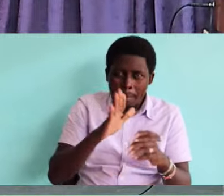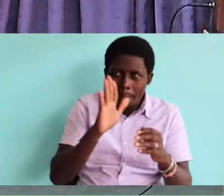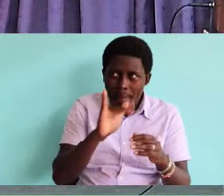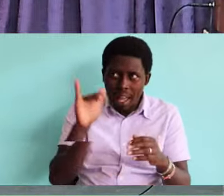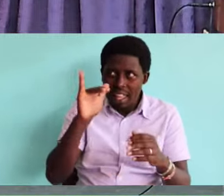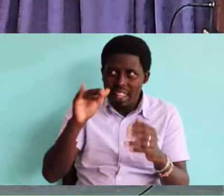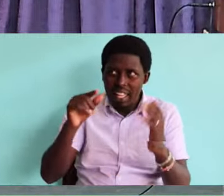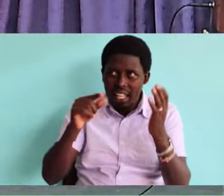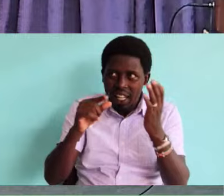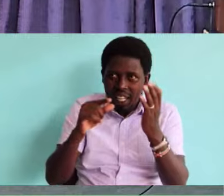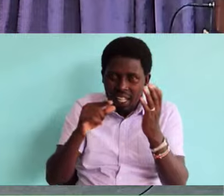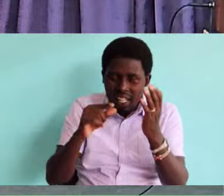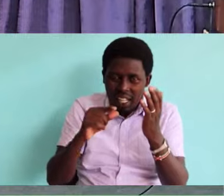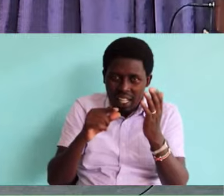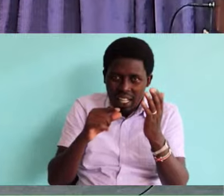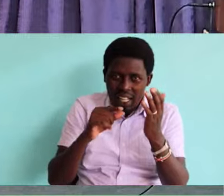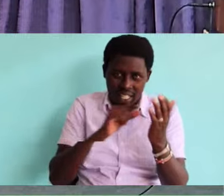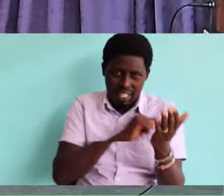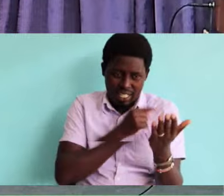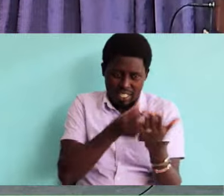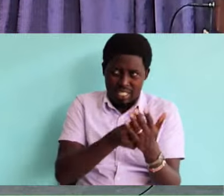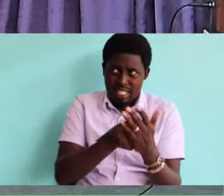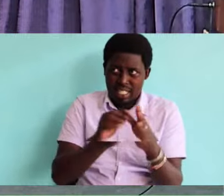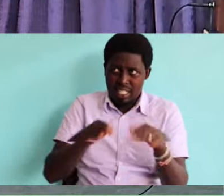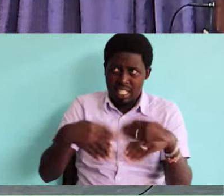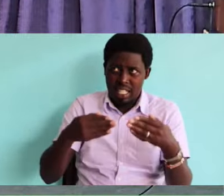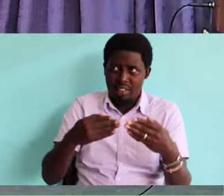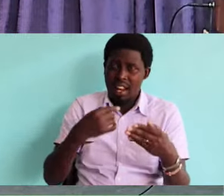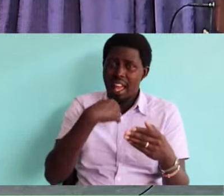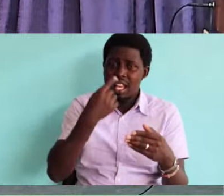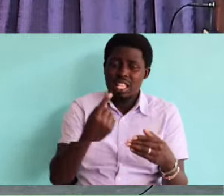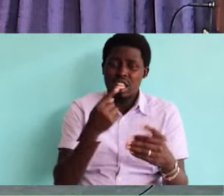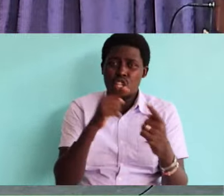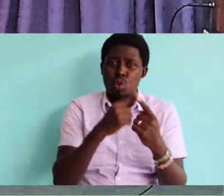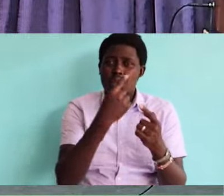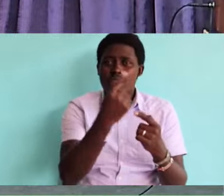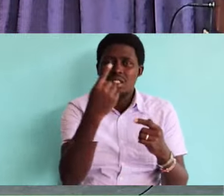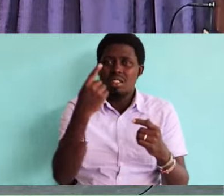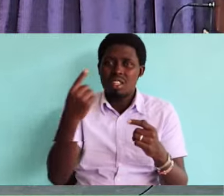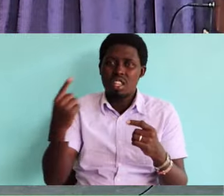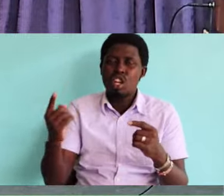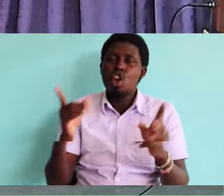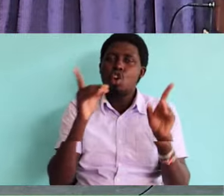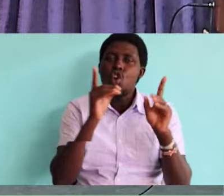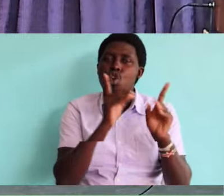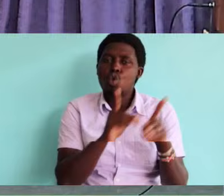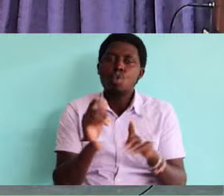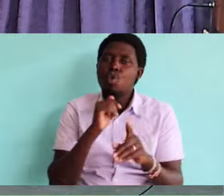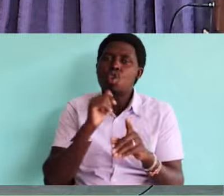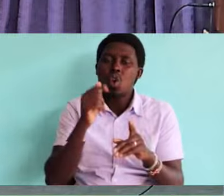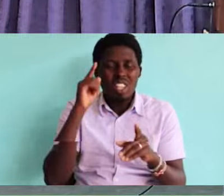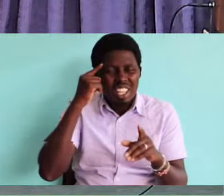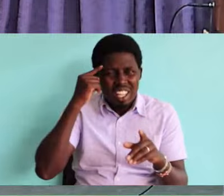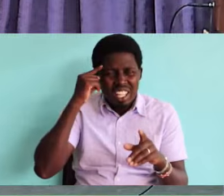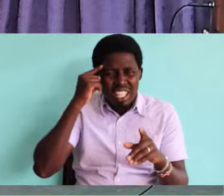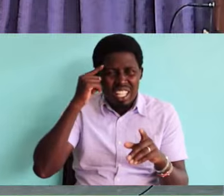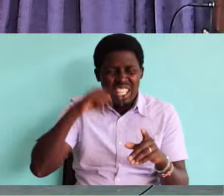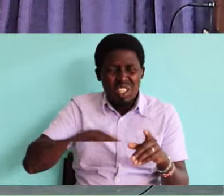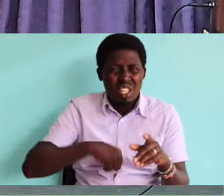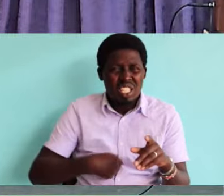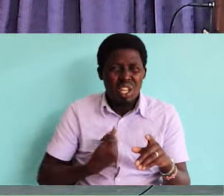given me, I say to every one of you, do not think of yourself more